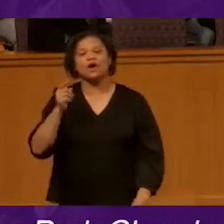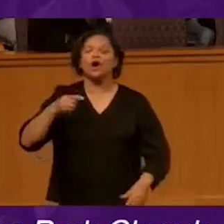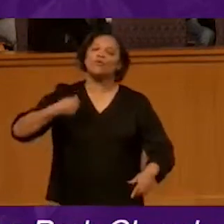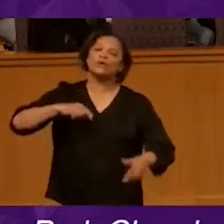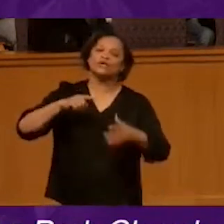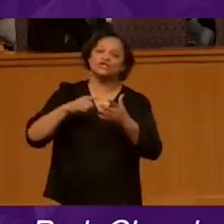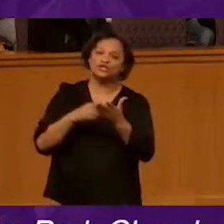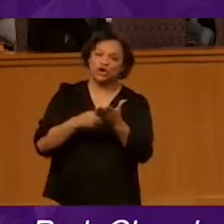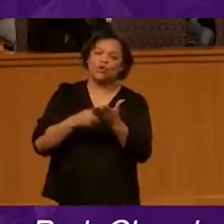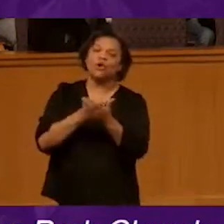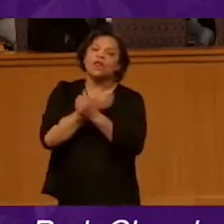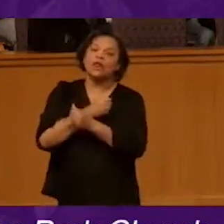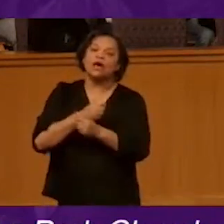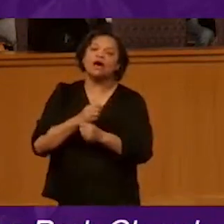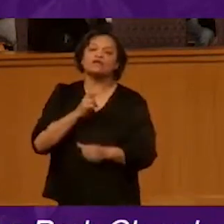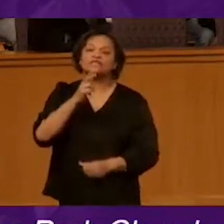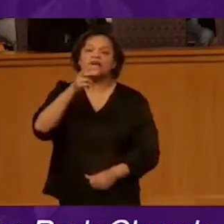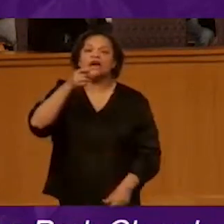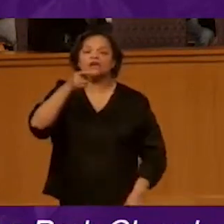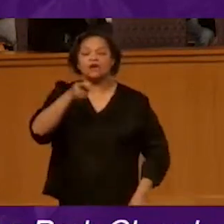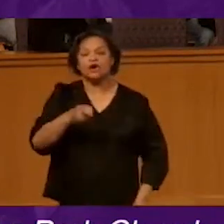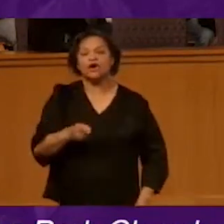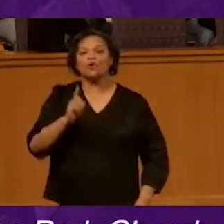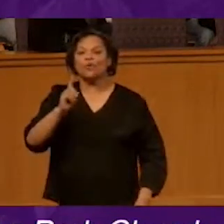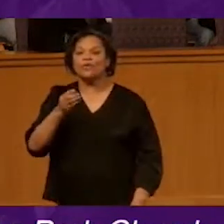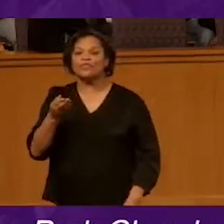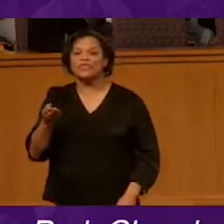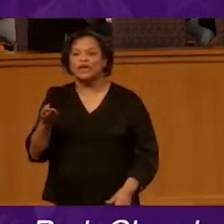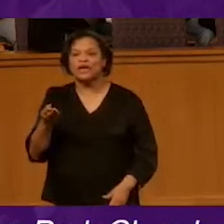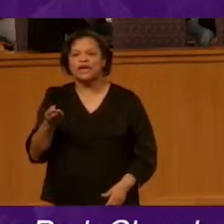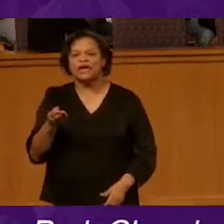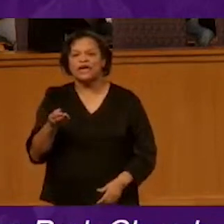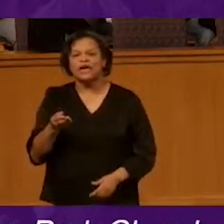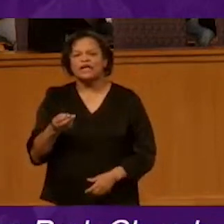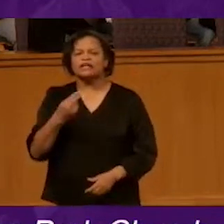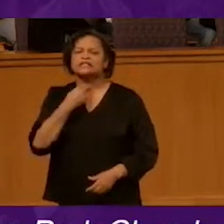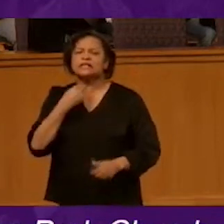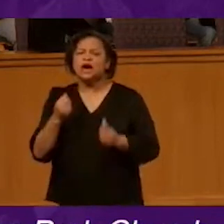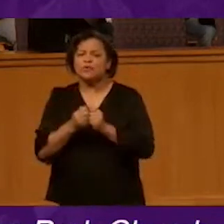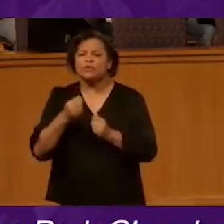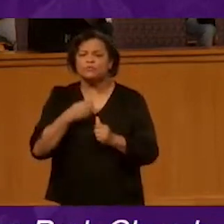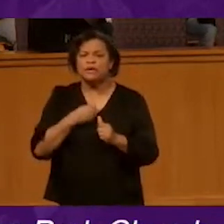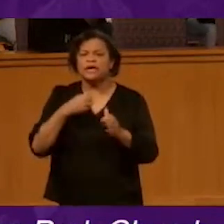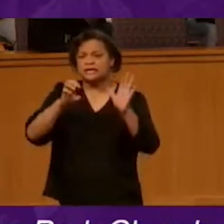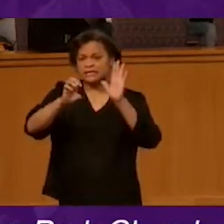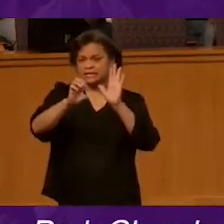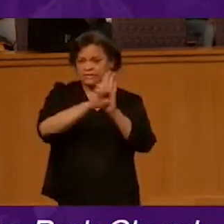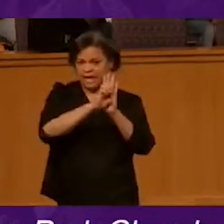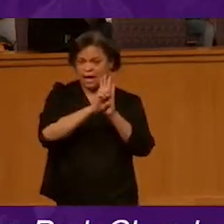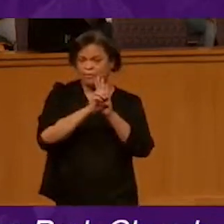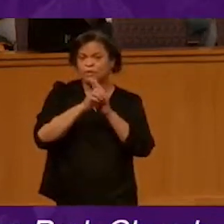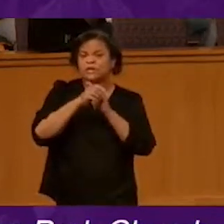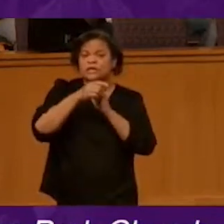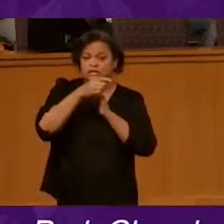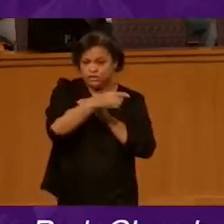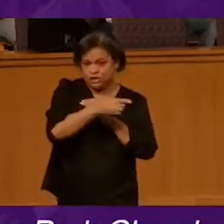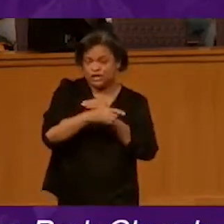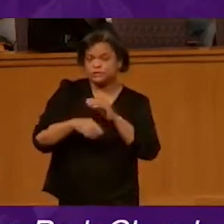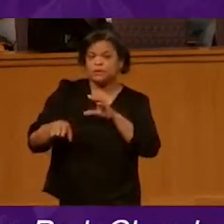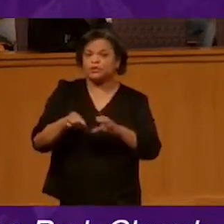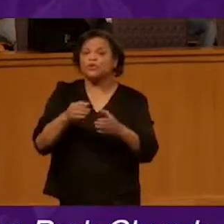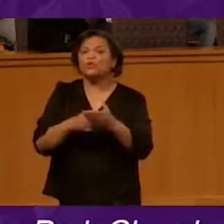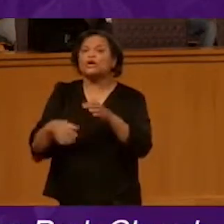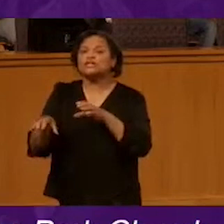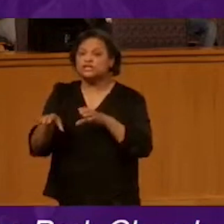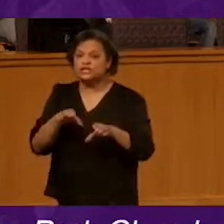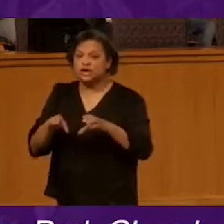and shower her with love. One of the things that stood out to me, Monique, when you were talking, it's just the example that she is just by doing what she